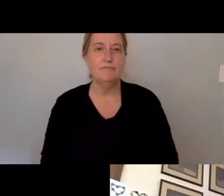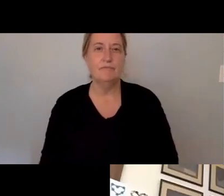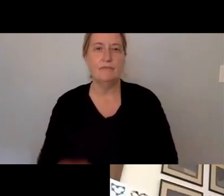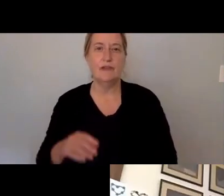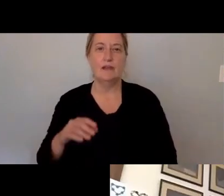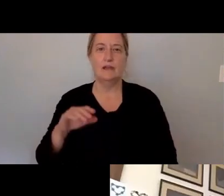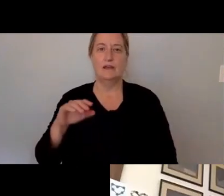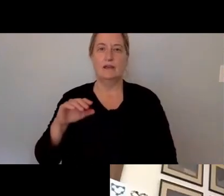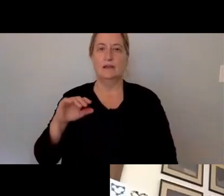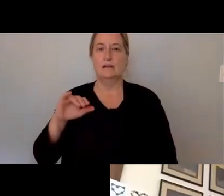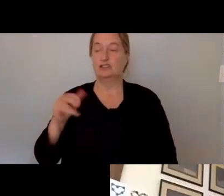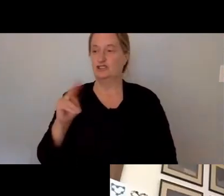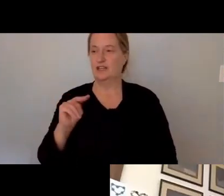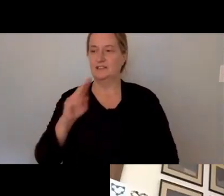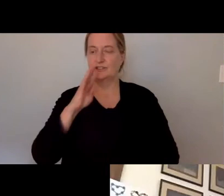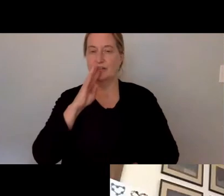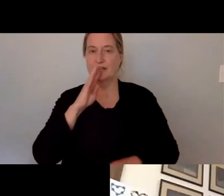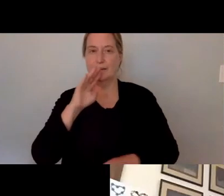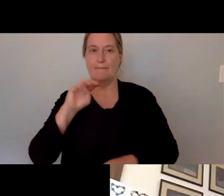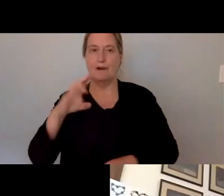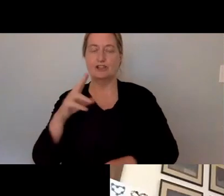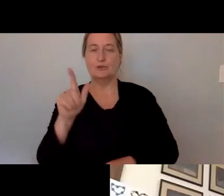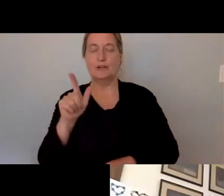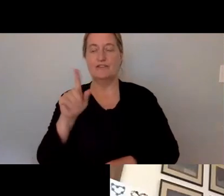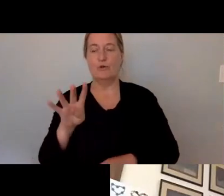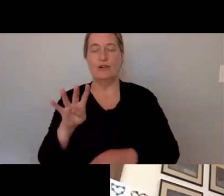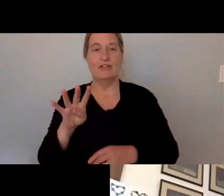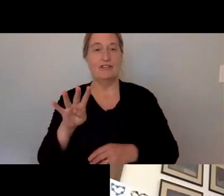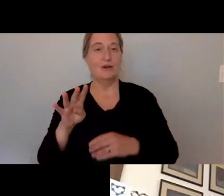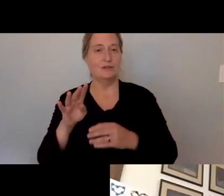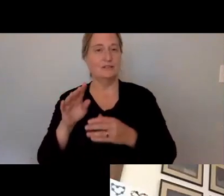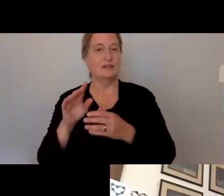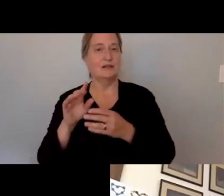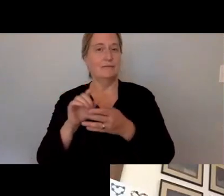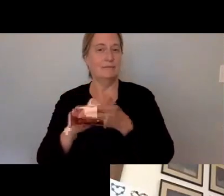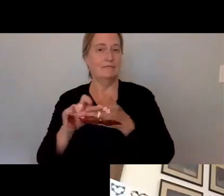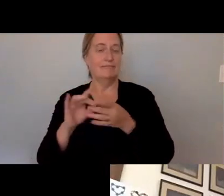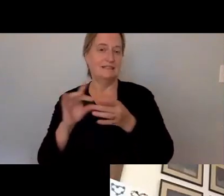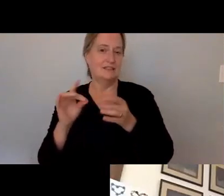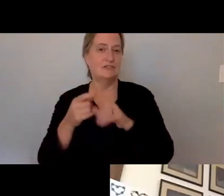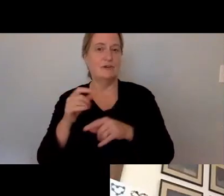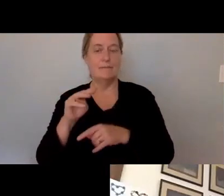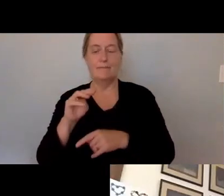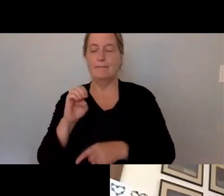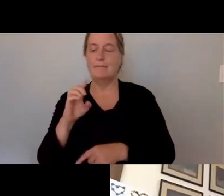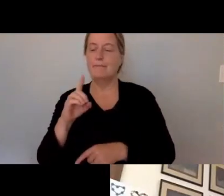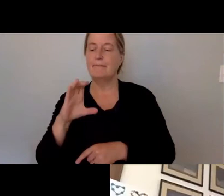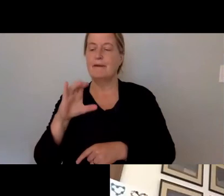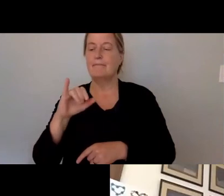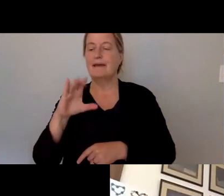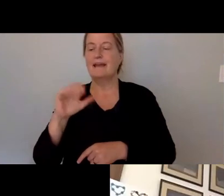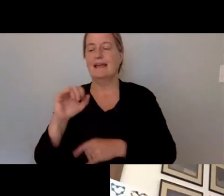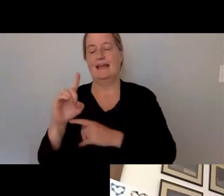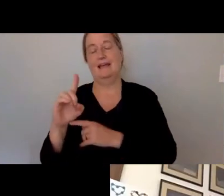note from the Centers for Medicaid Services, and they said, you know, states that are experiencing some